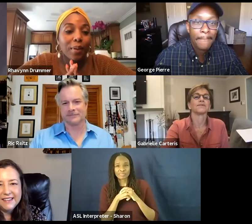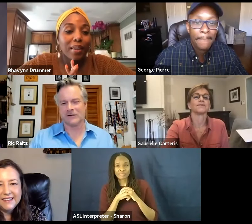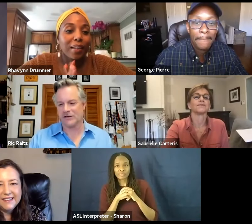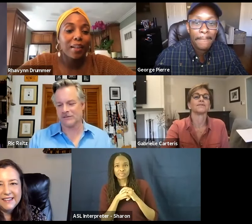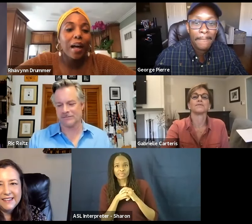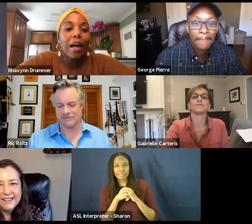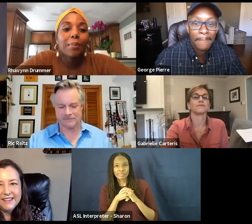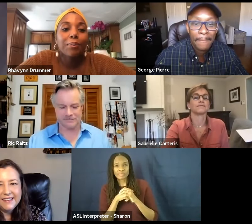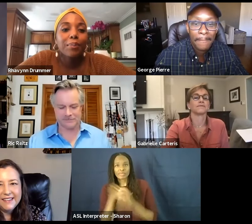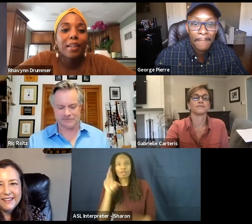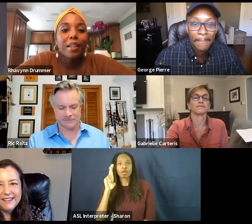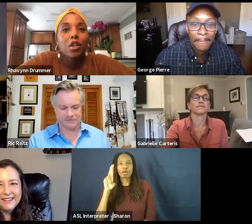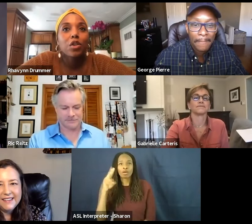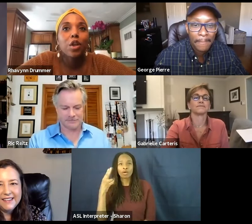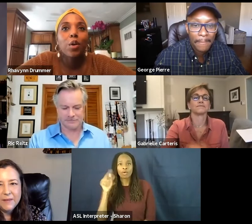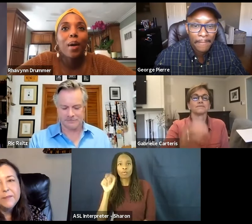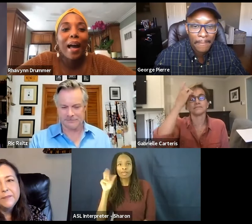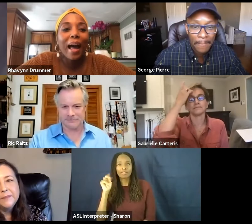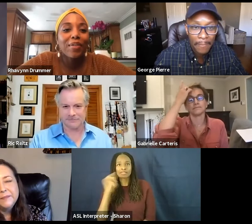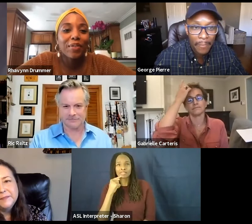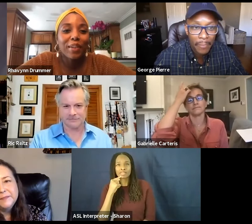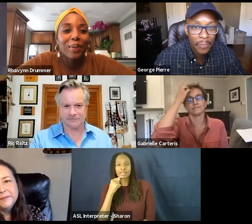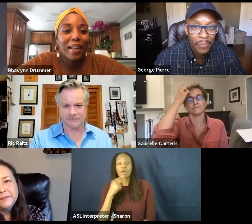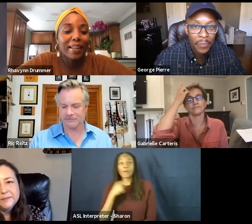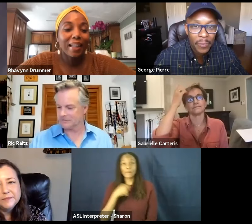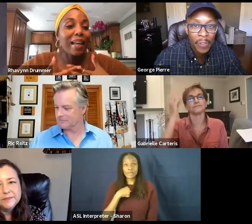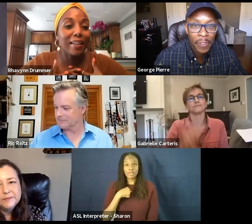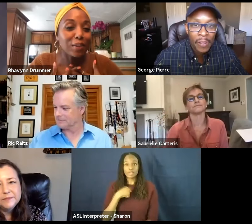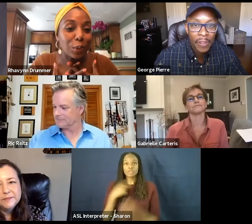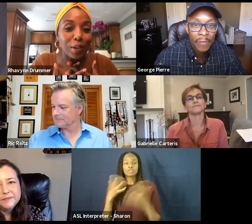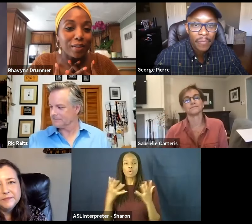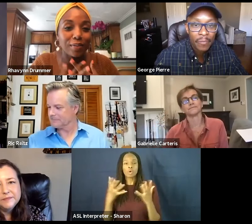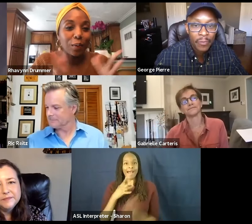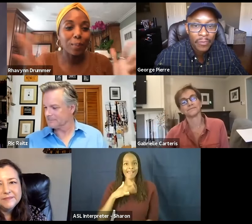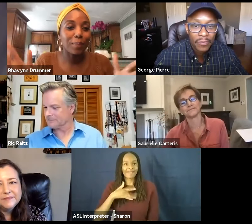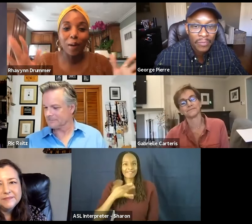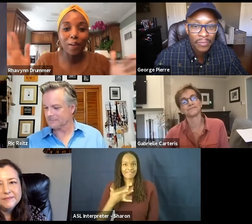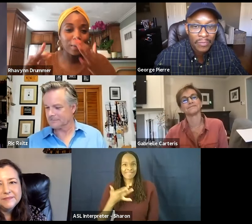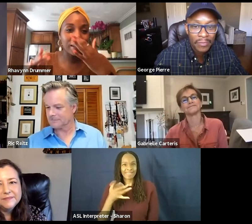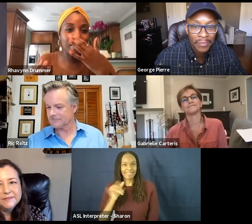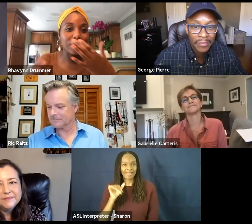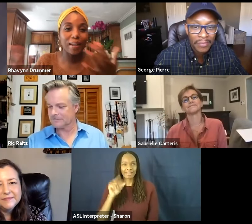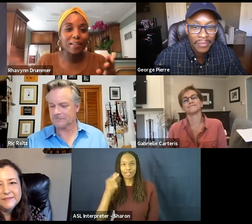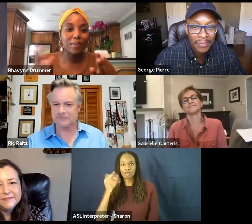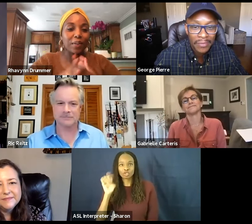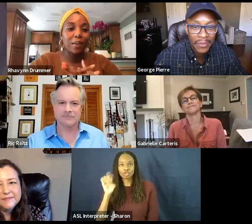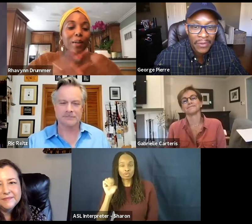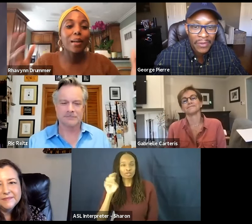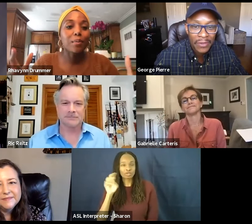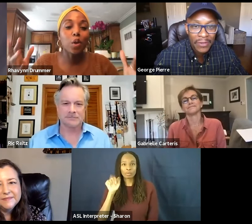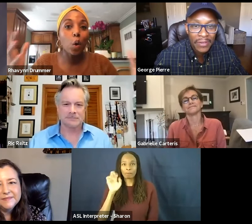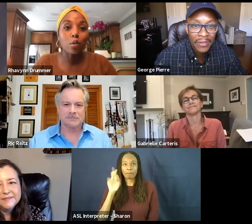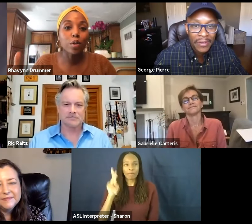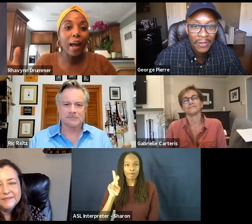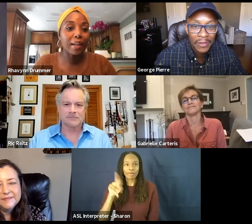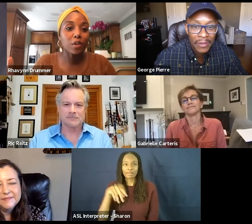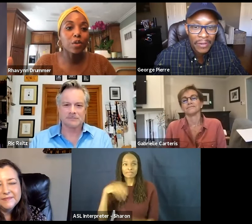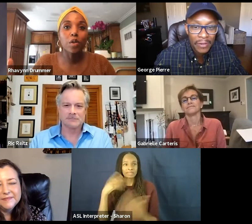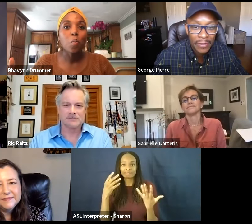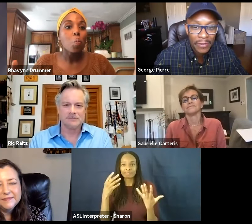Me with the so I feel like, and George or Mark or Rick, you guys can fill in, when it comes to